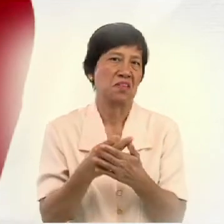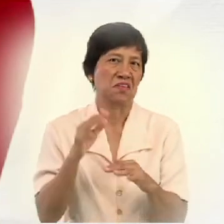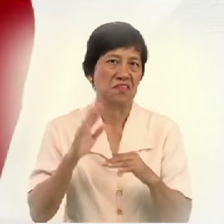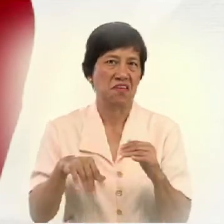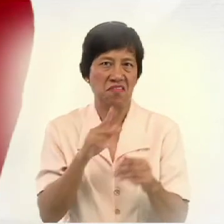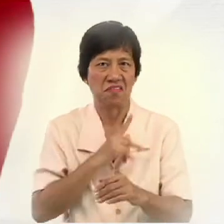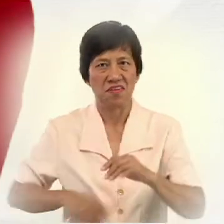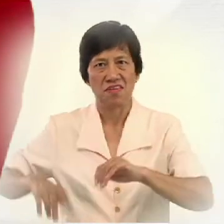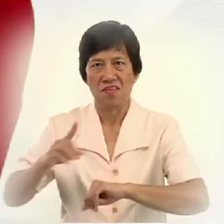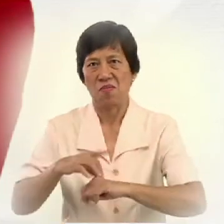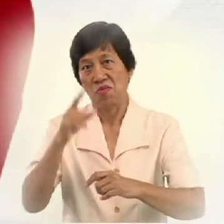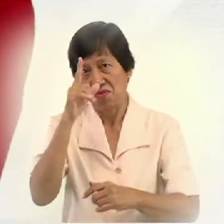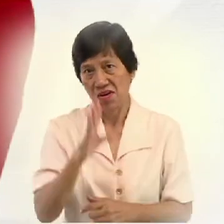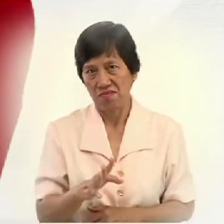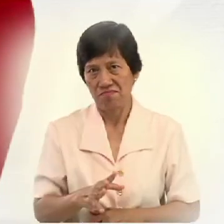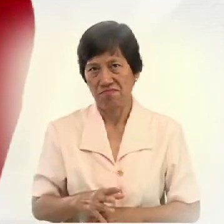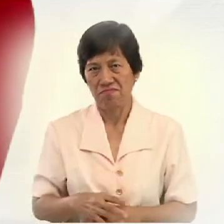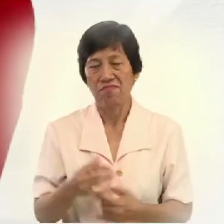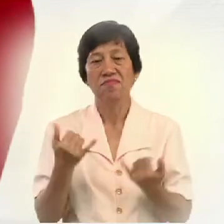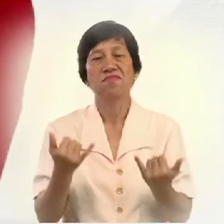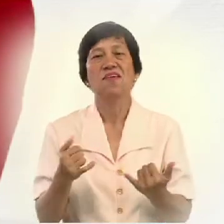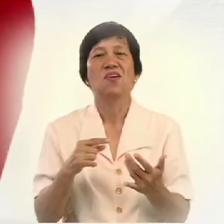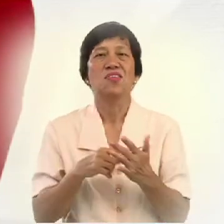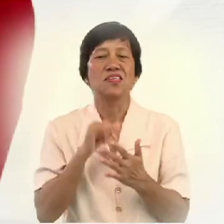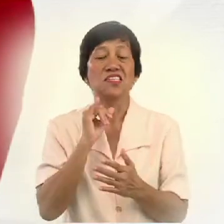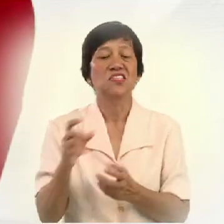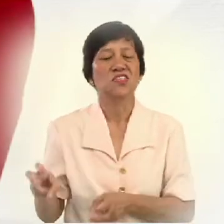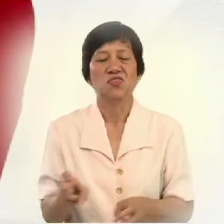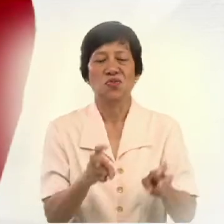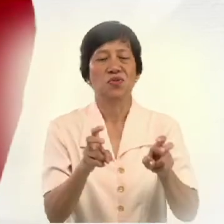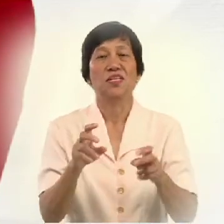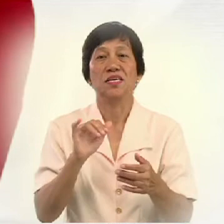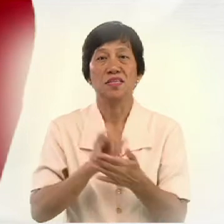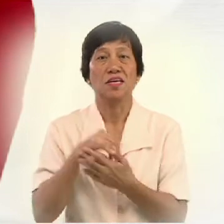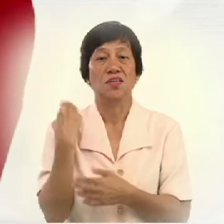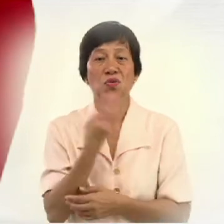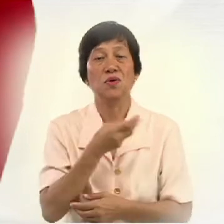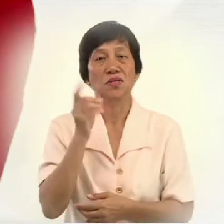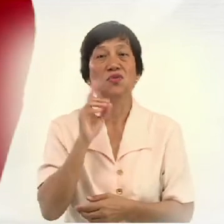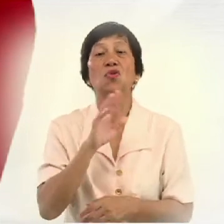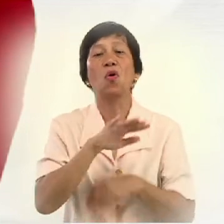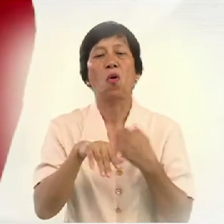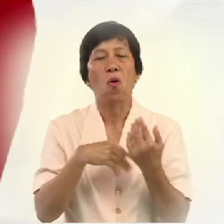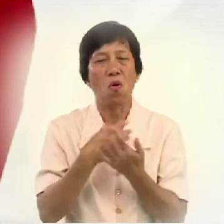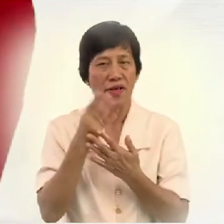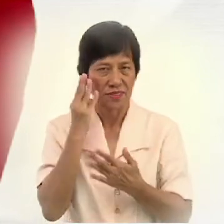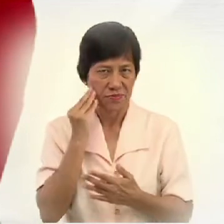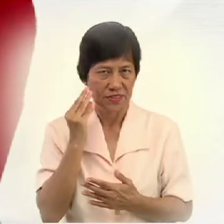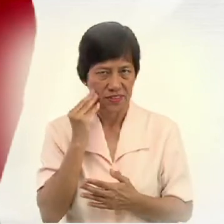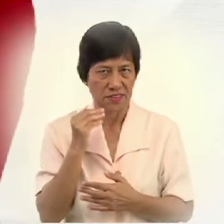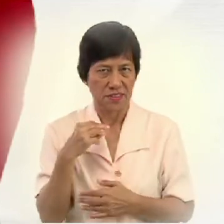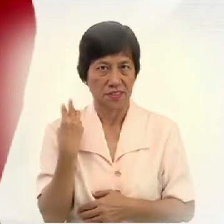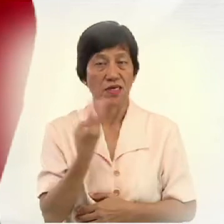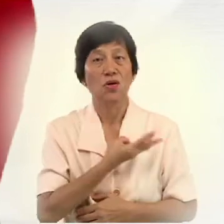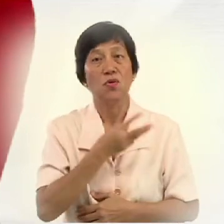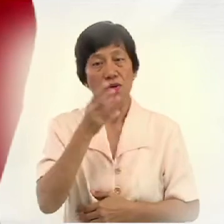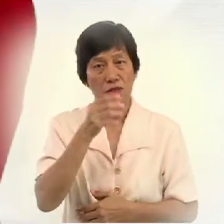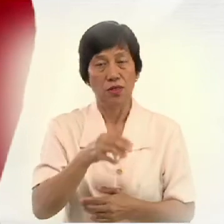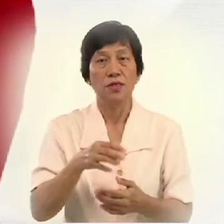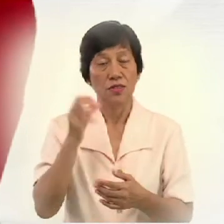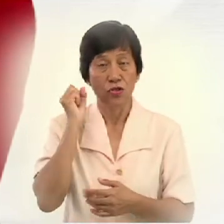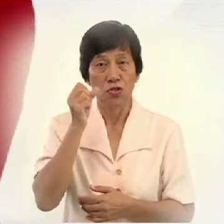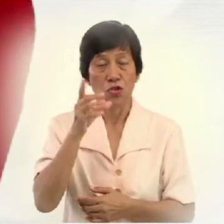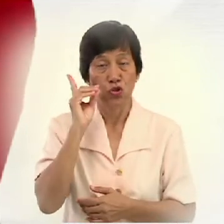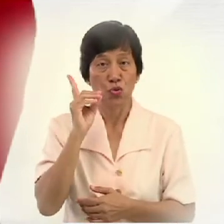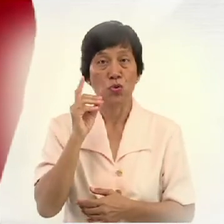more important is money rather than the kingdom of God. Now, this is a journey that we should